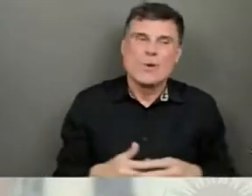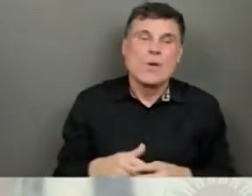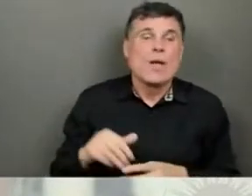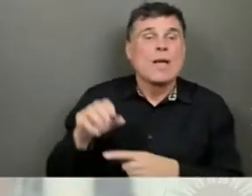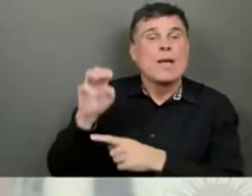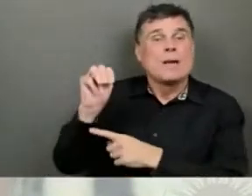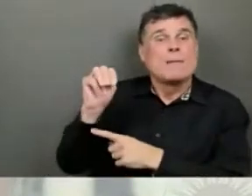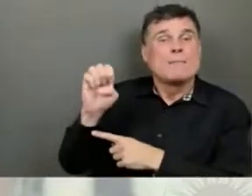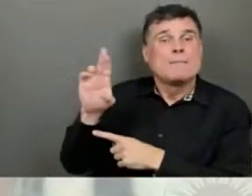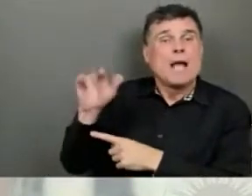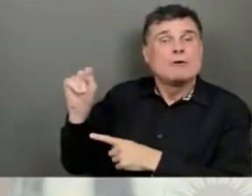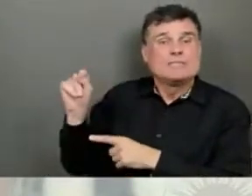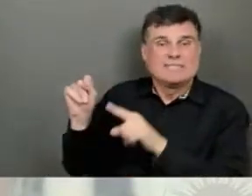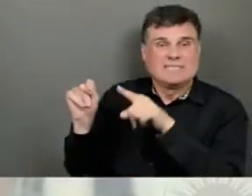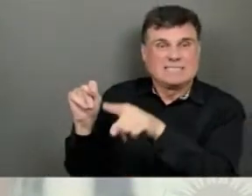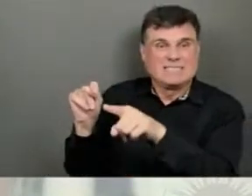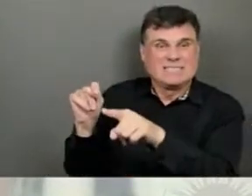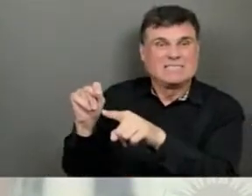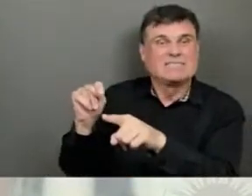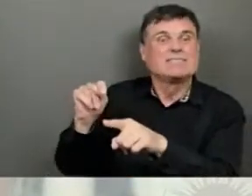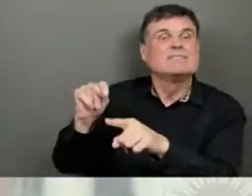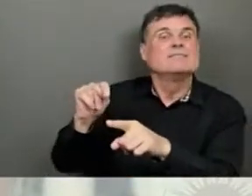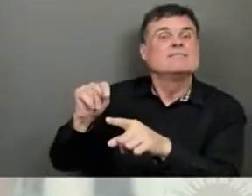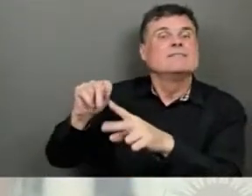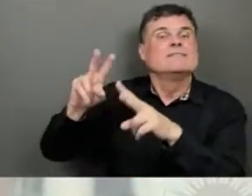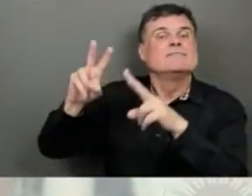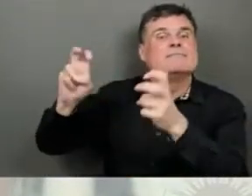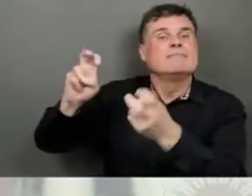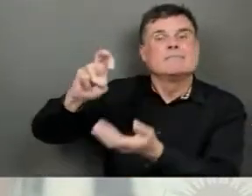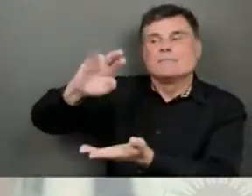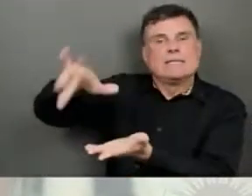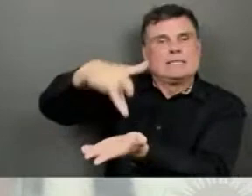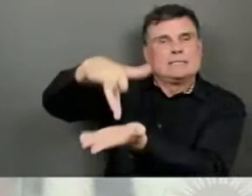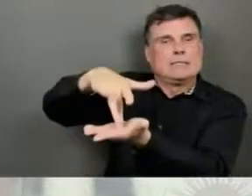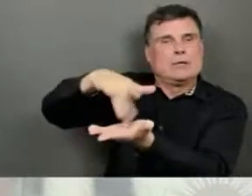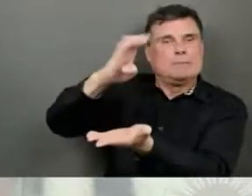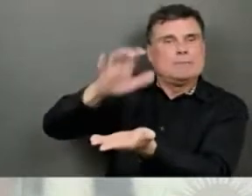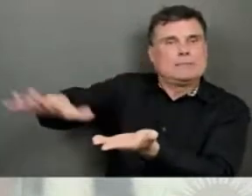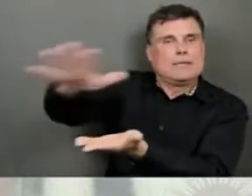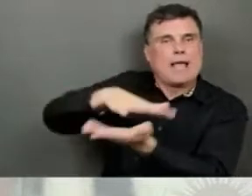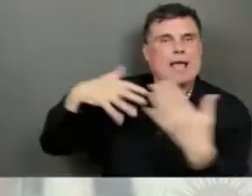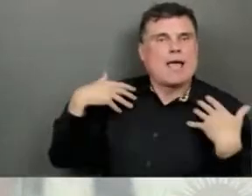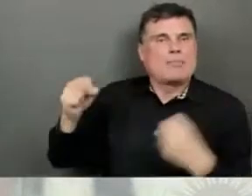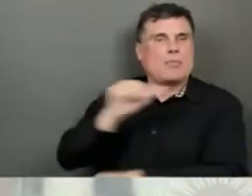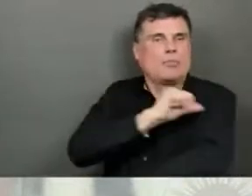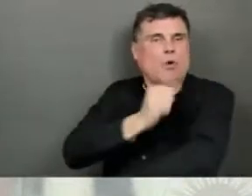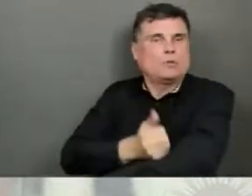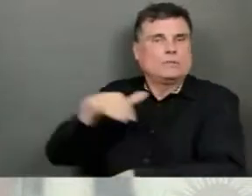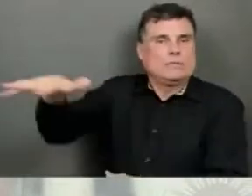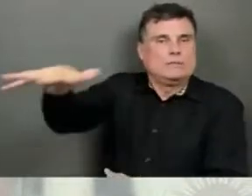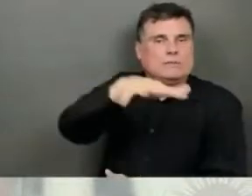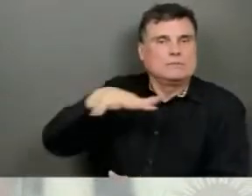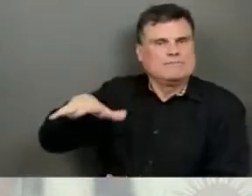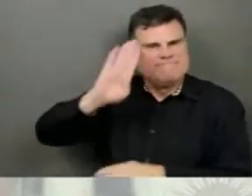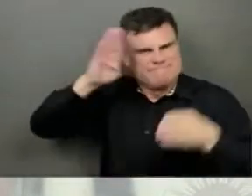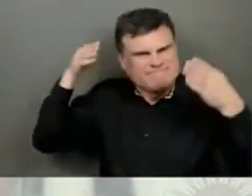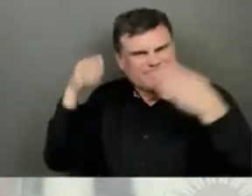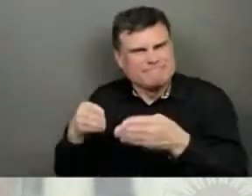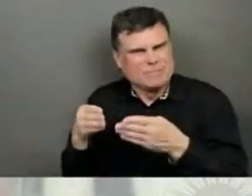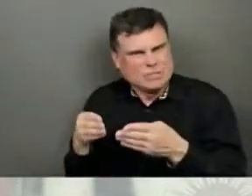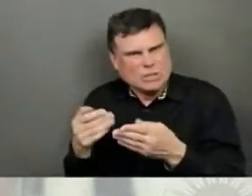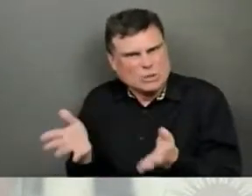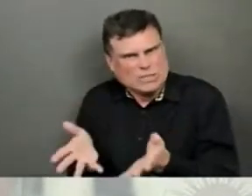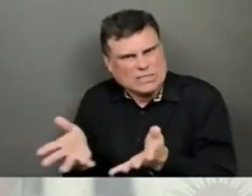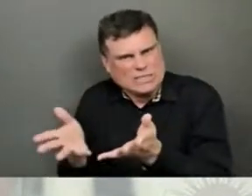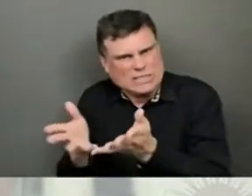that we have permanent solutions, not just short-term solutions, permanent solutions to ensure that when people need care wherever they live, whether it's